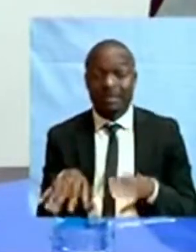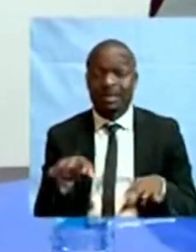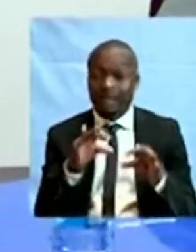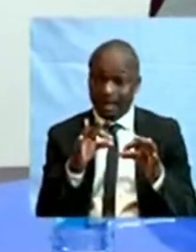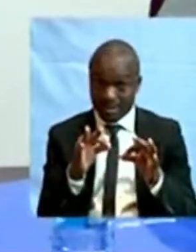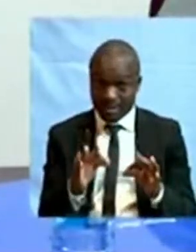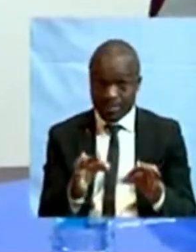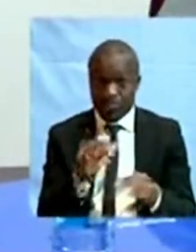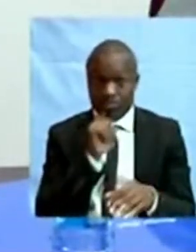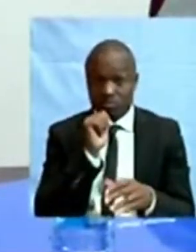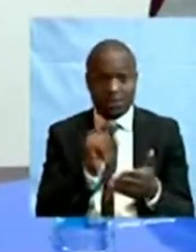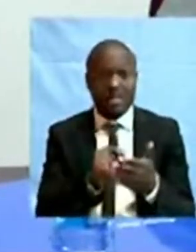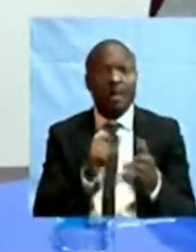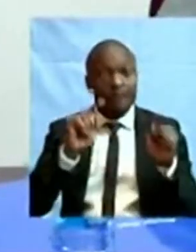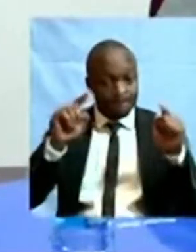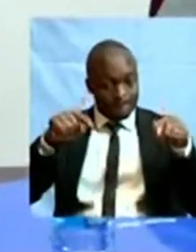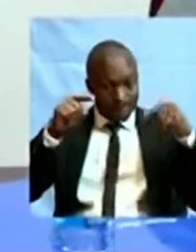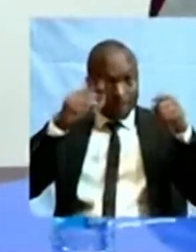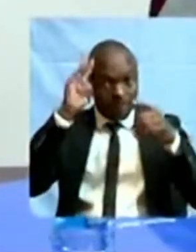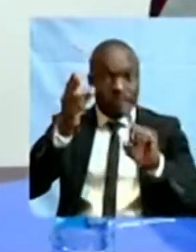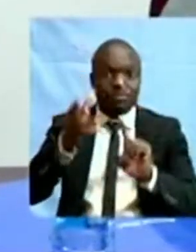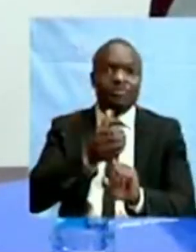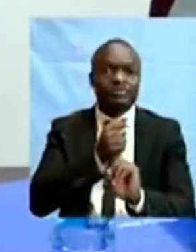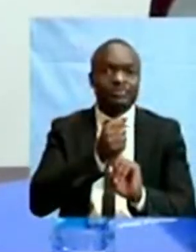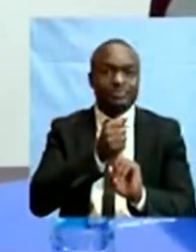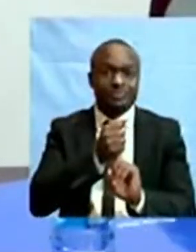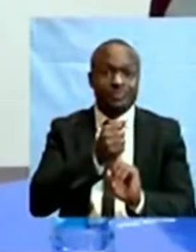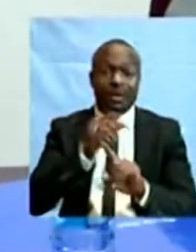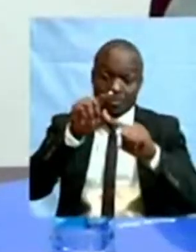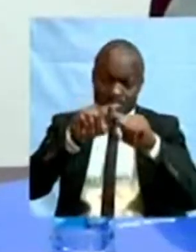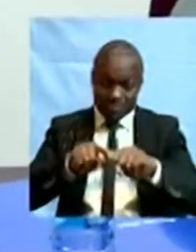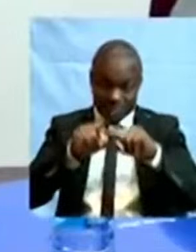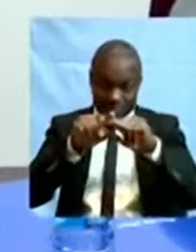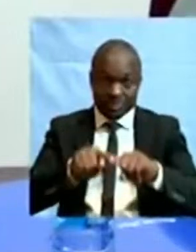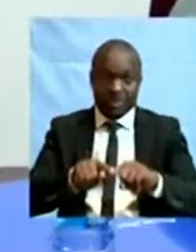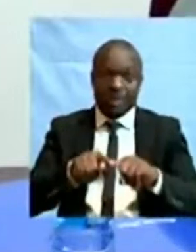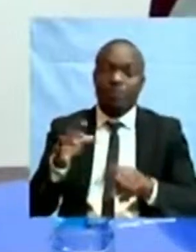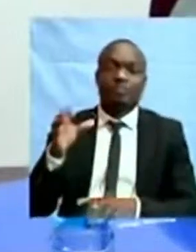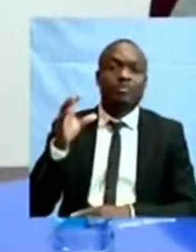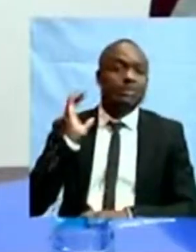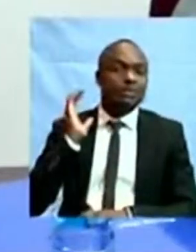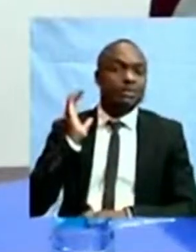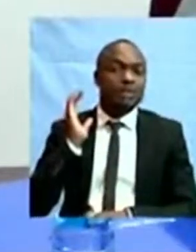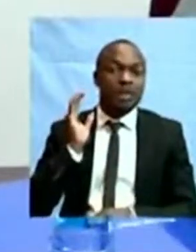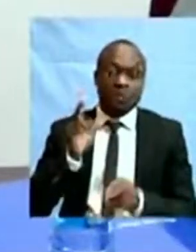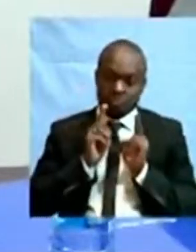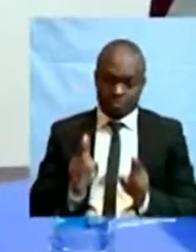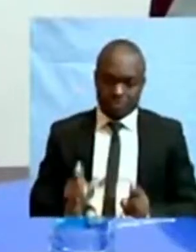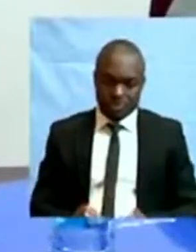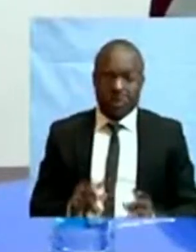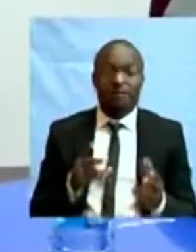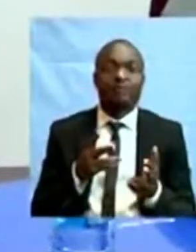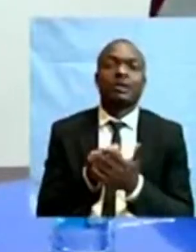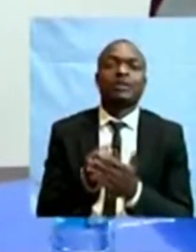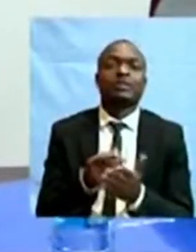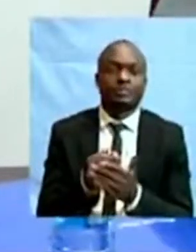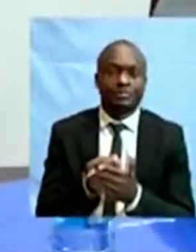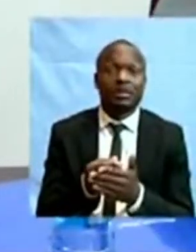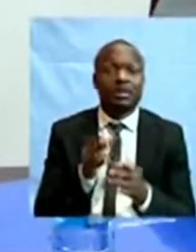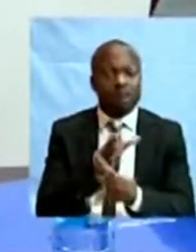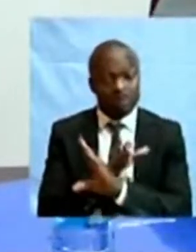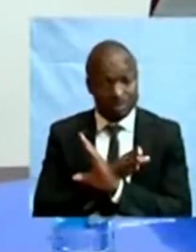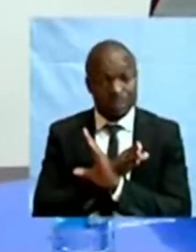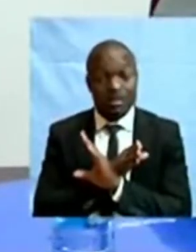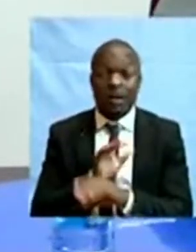not such progress will be achieved depends on the capacity, both human and financial, of